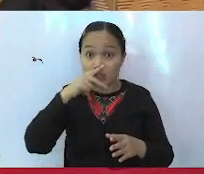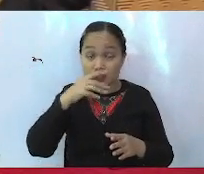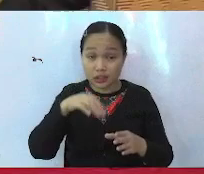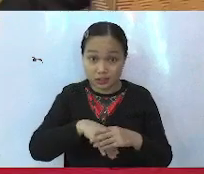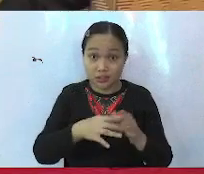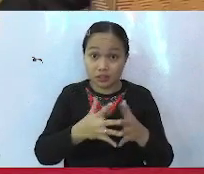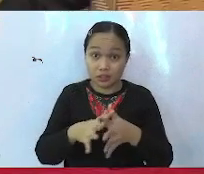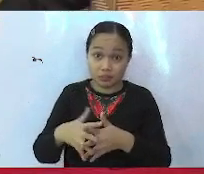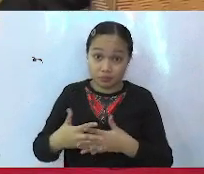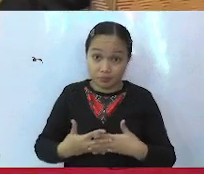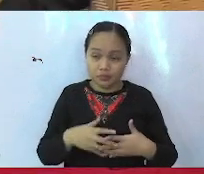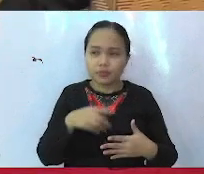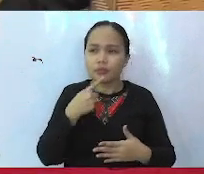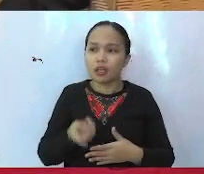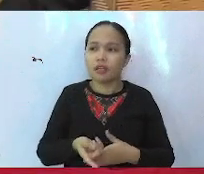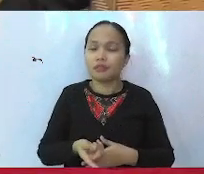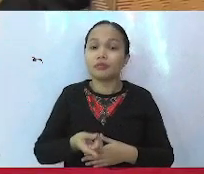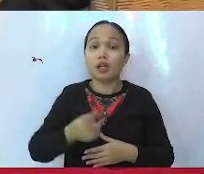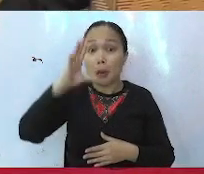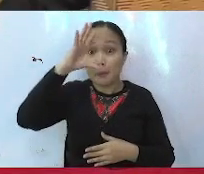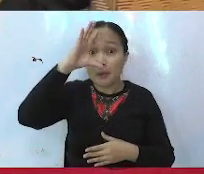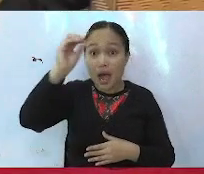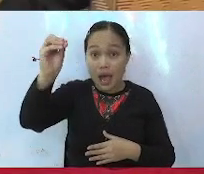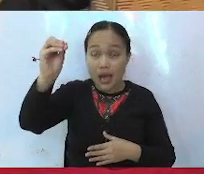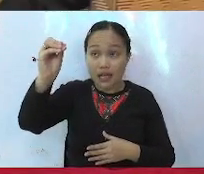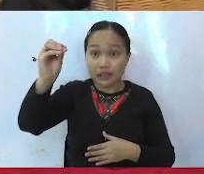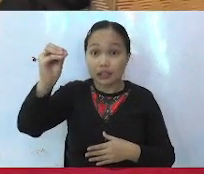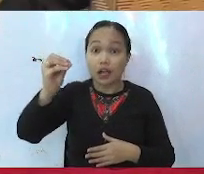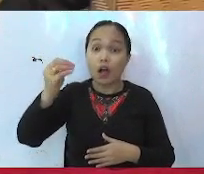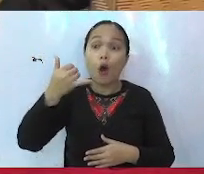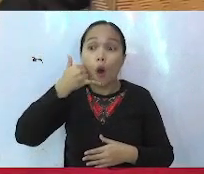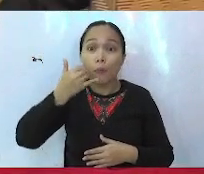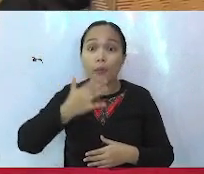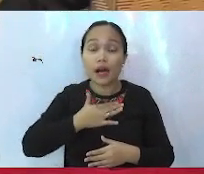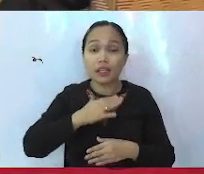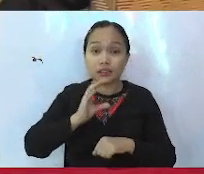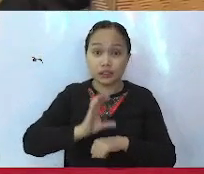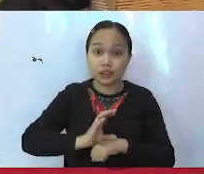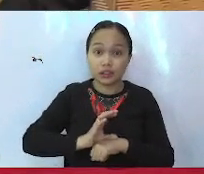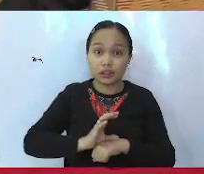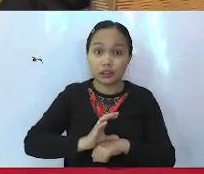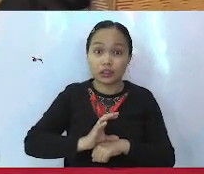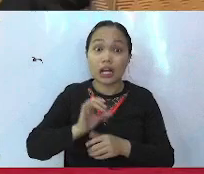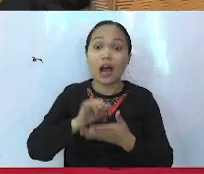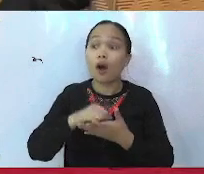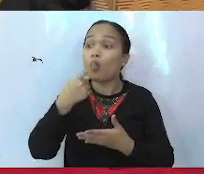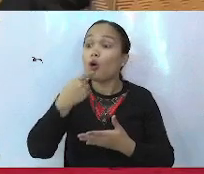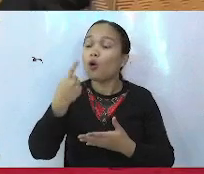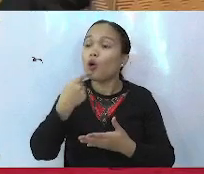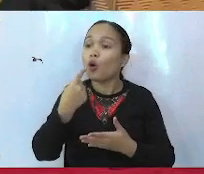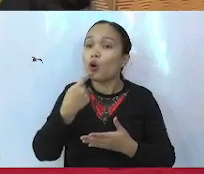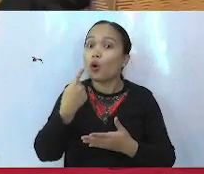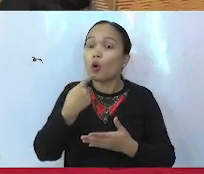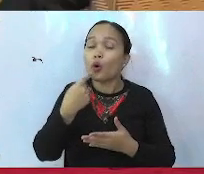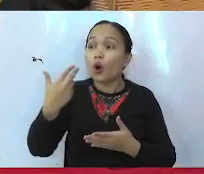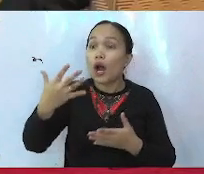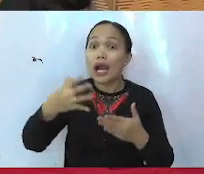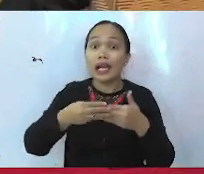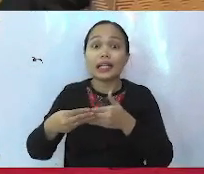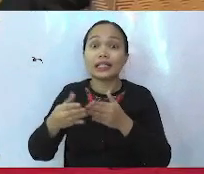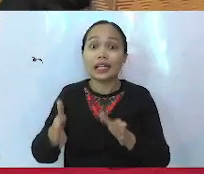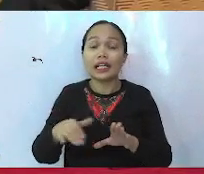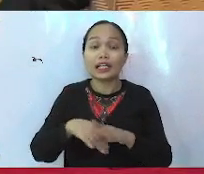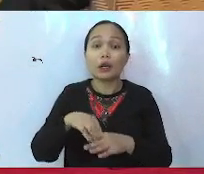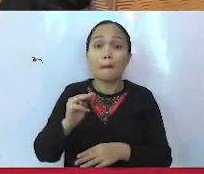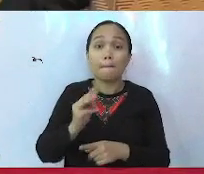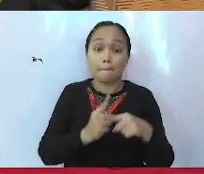America, okay? A man called my church that is the mortician. He's the head of the morgue. That's where they bring dead